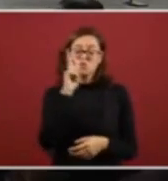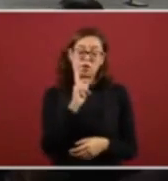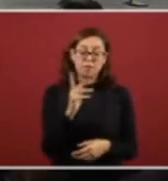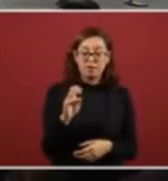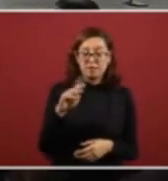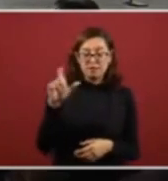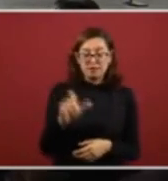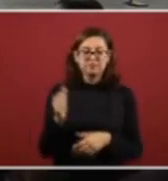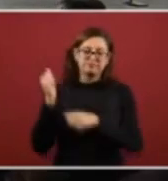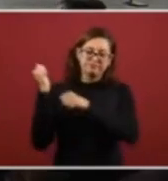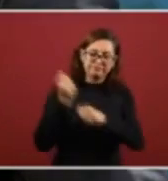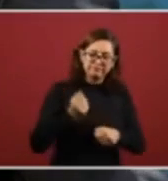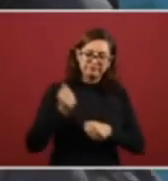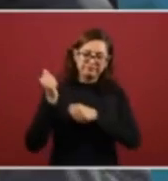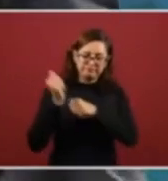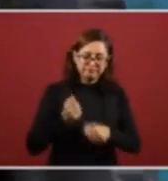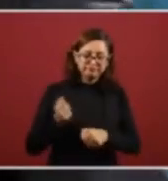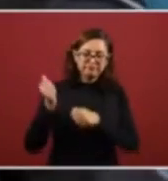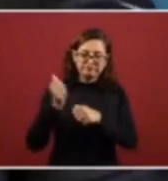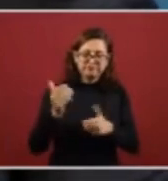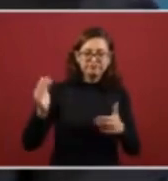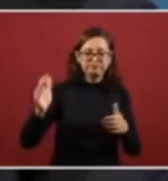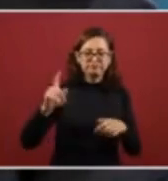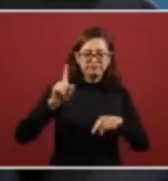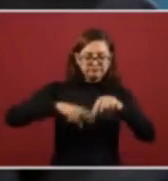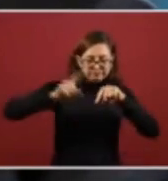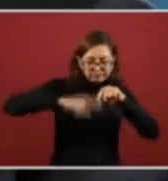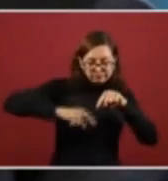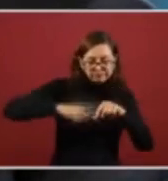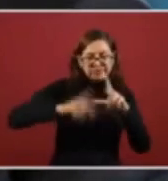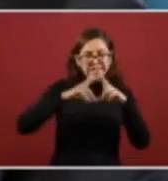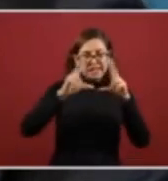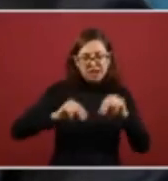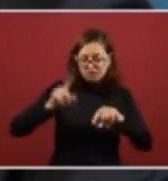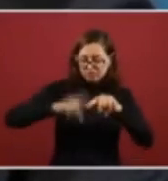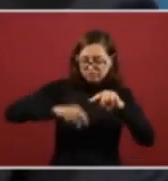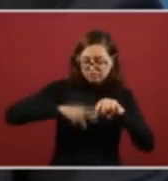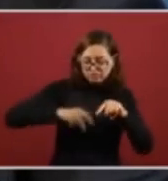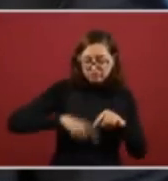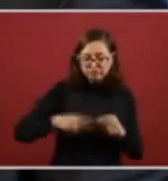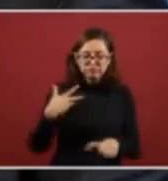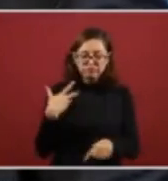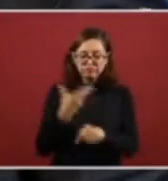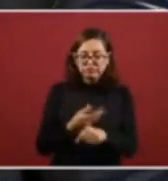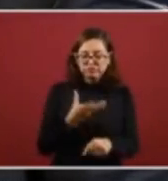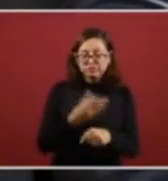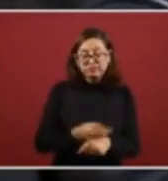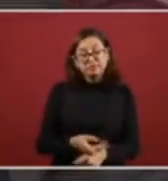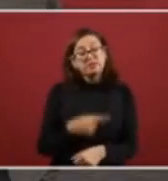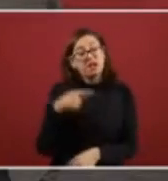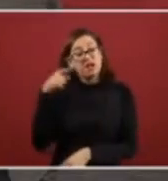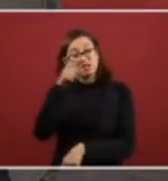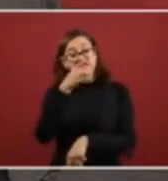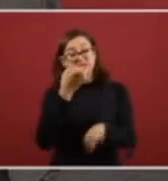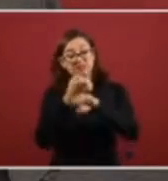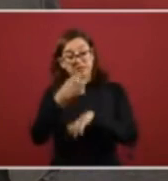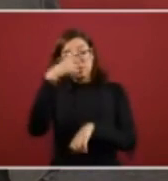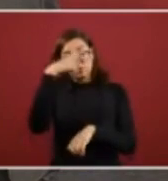escape, and then select the most adequate method to repair it. And Ixtapa, we